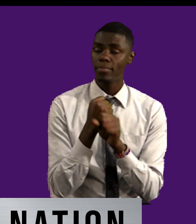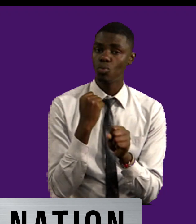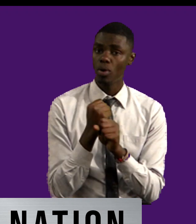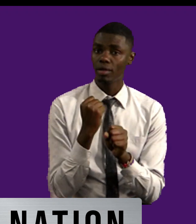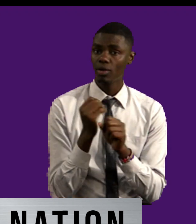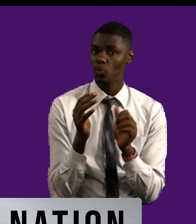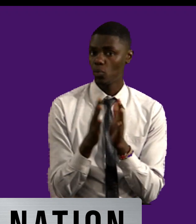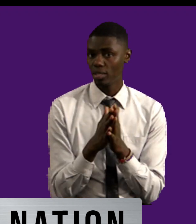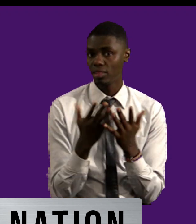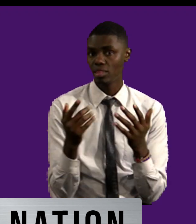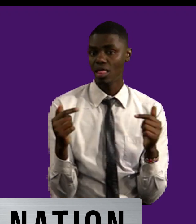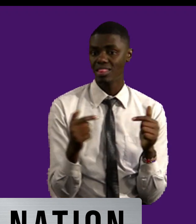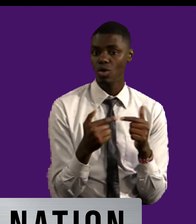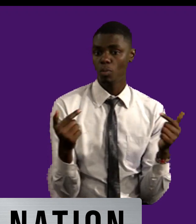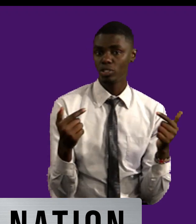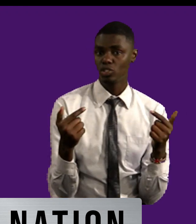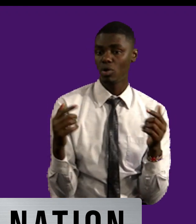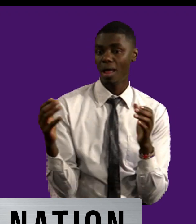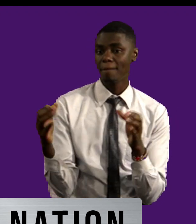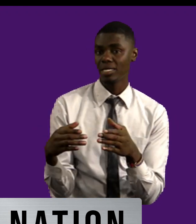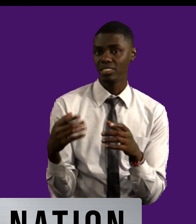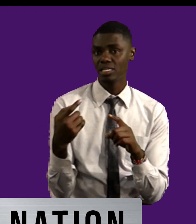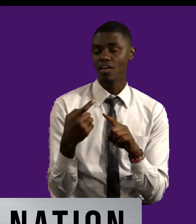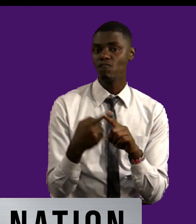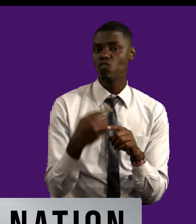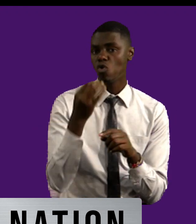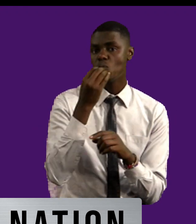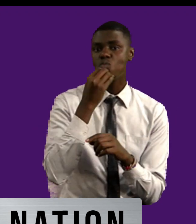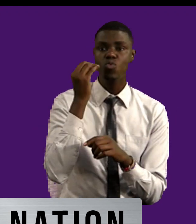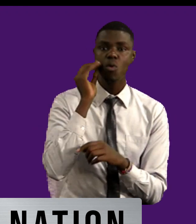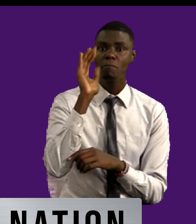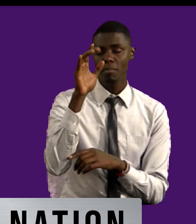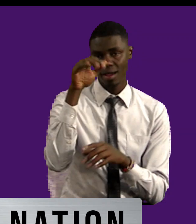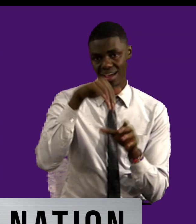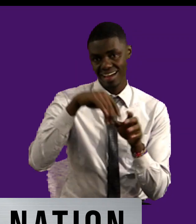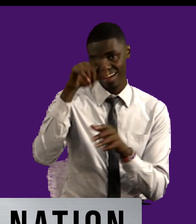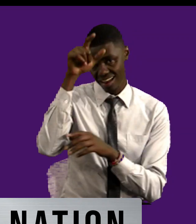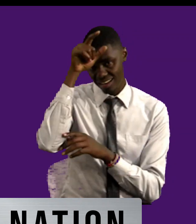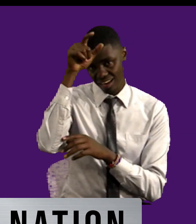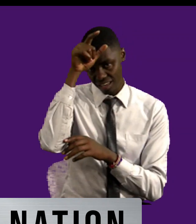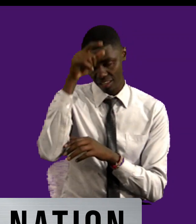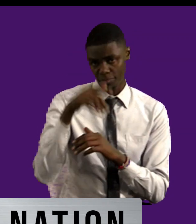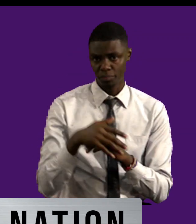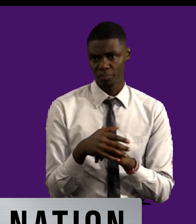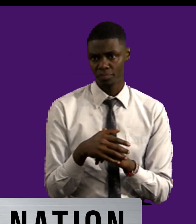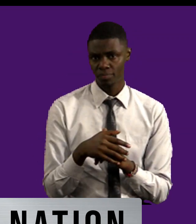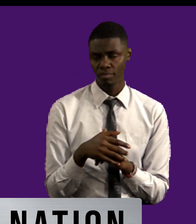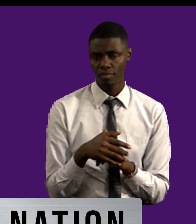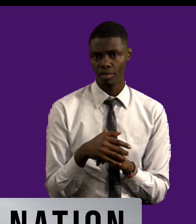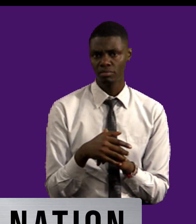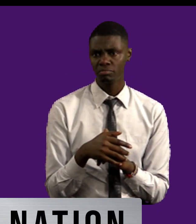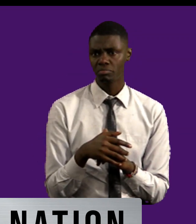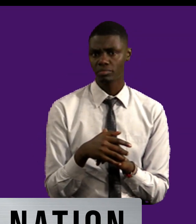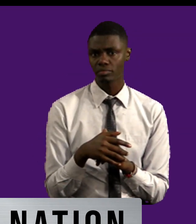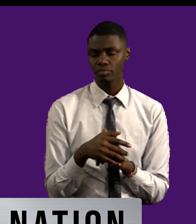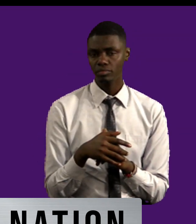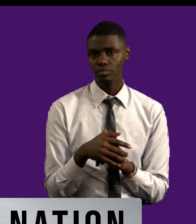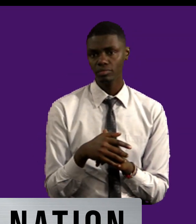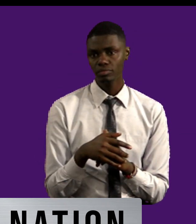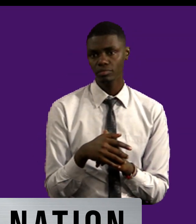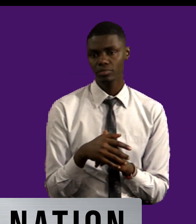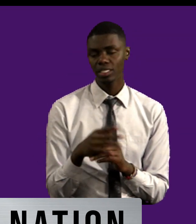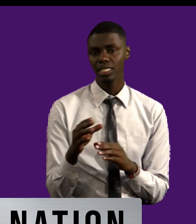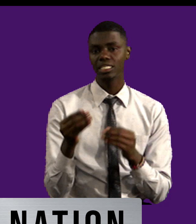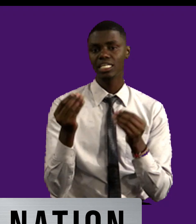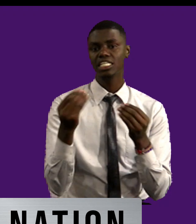with the opposition parties from their home, that is in Turkey, and this obviously gives us